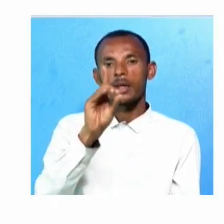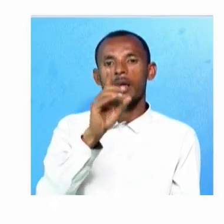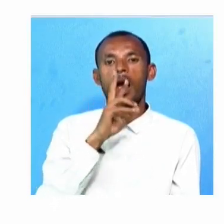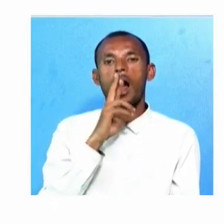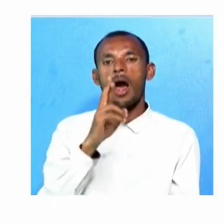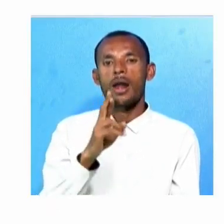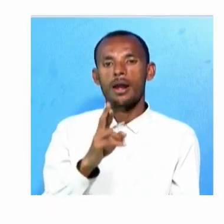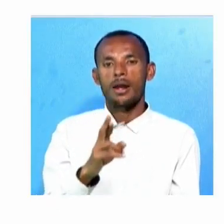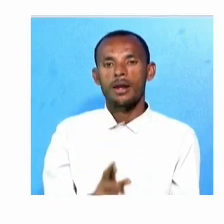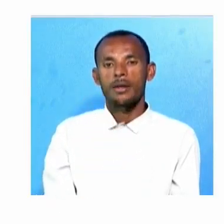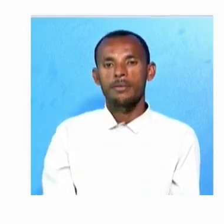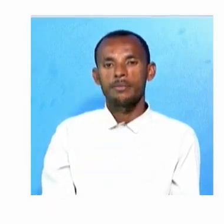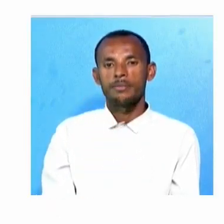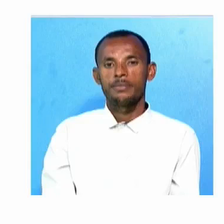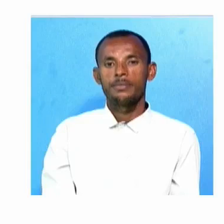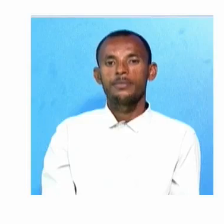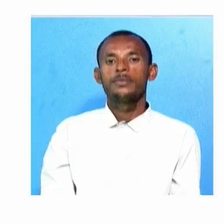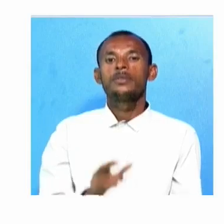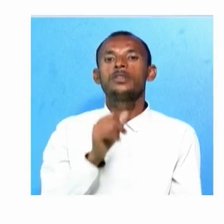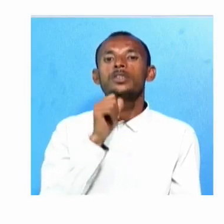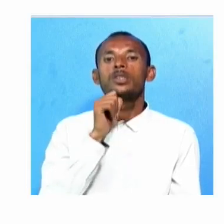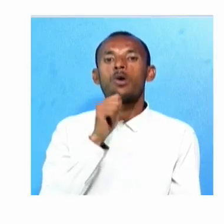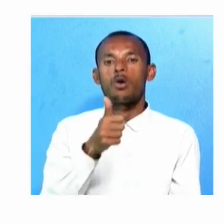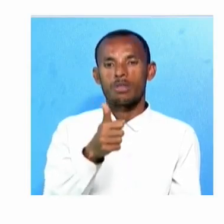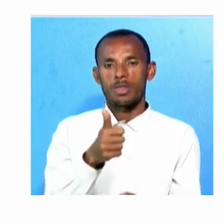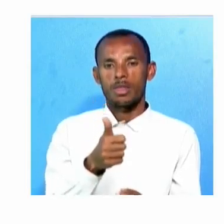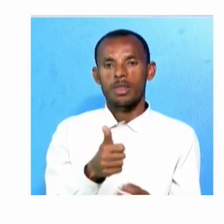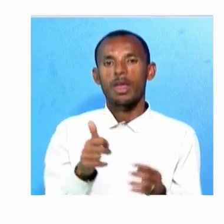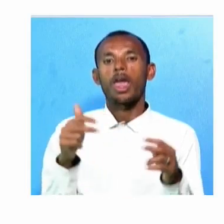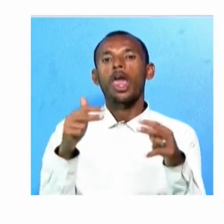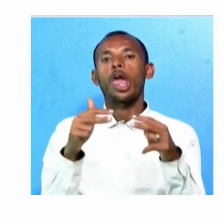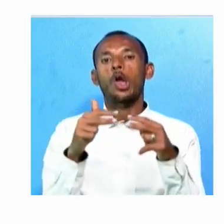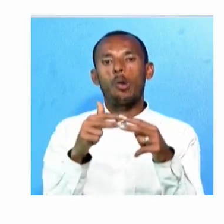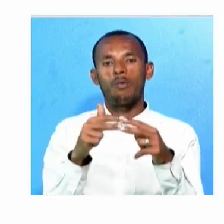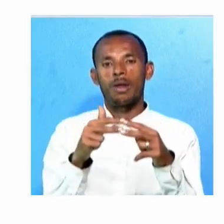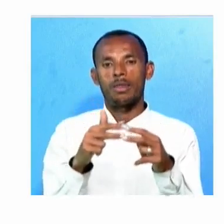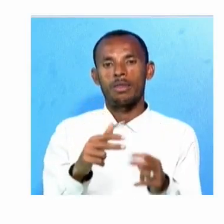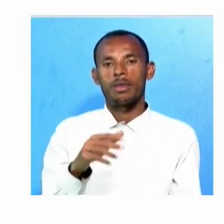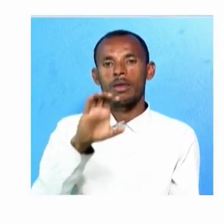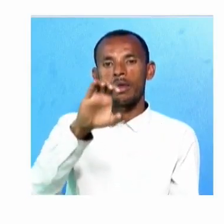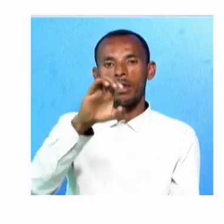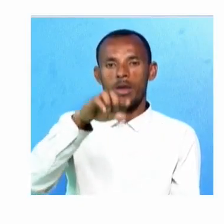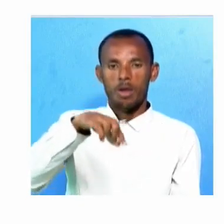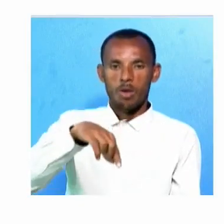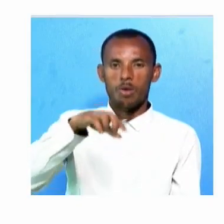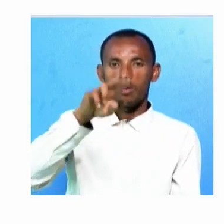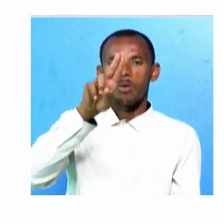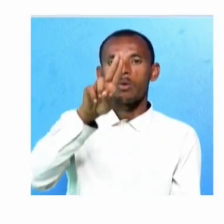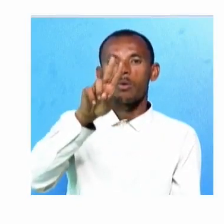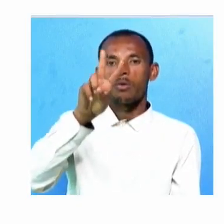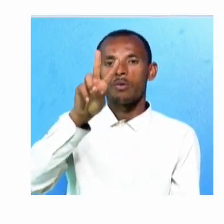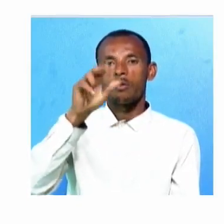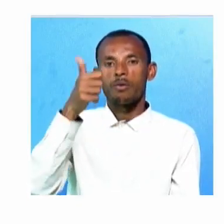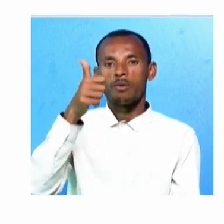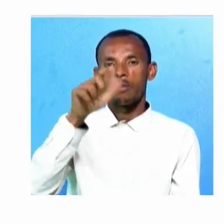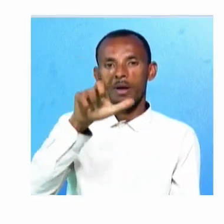are not, C and D are not equivalent. Are